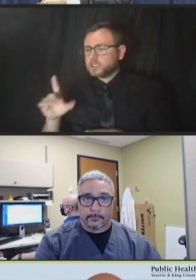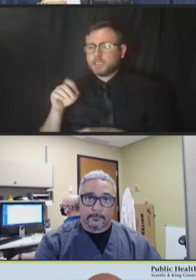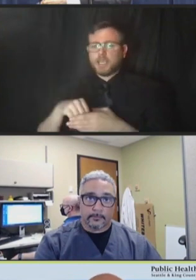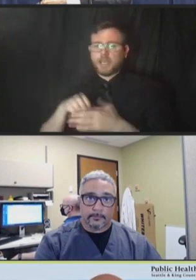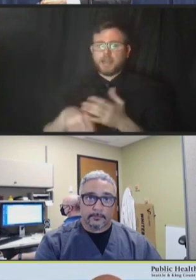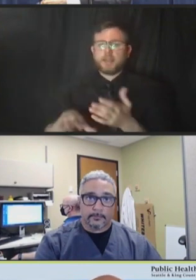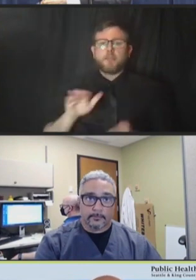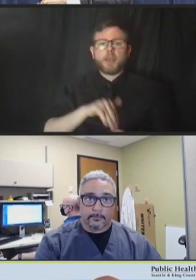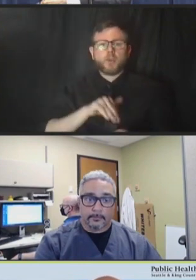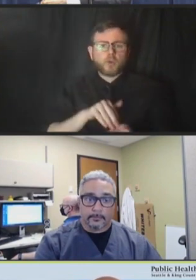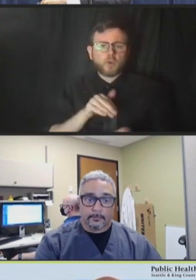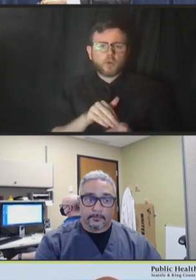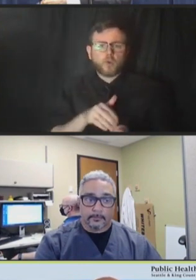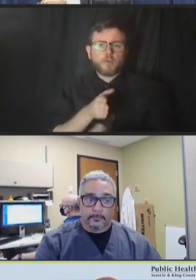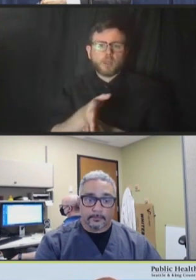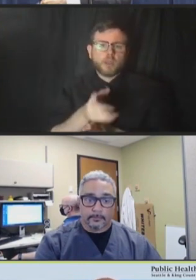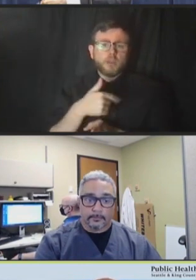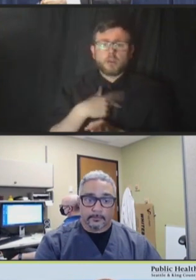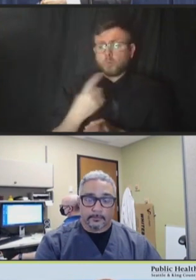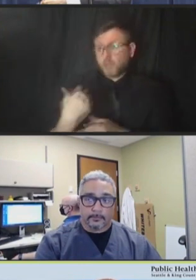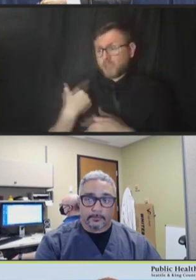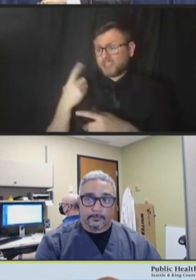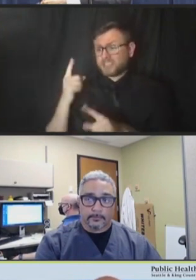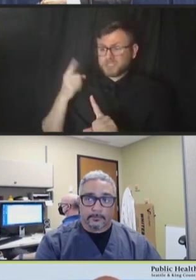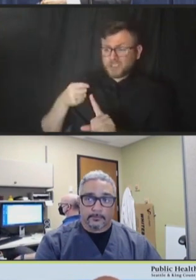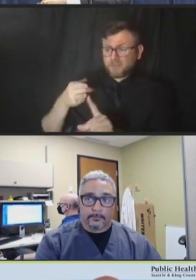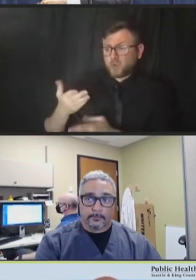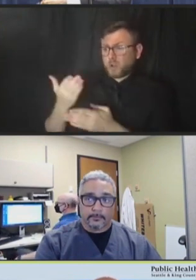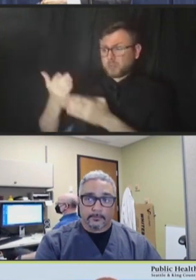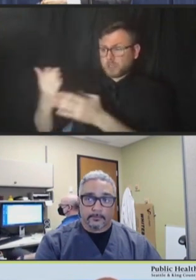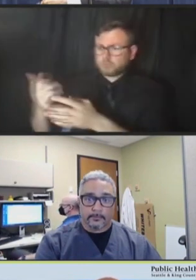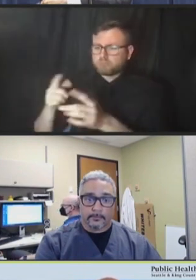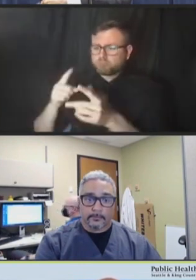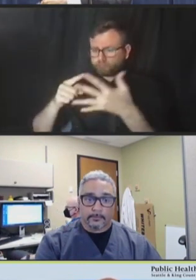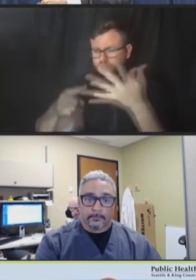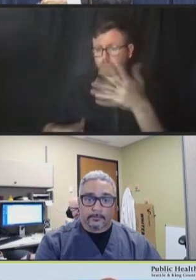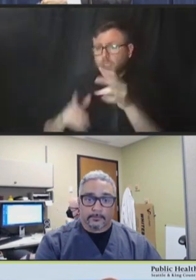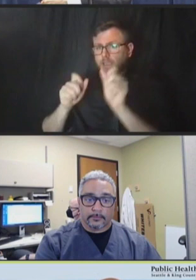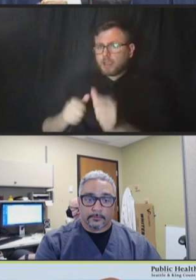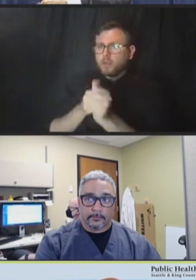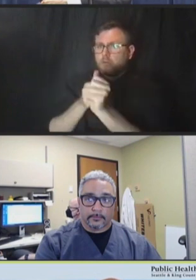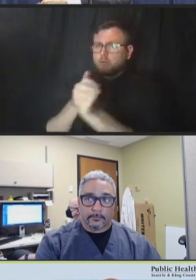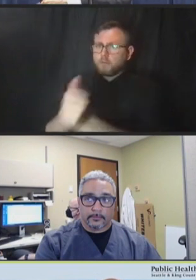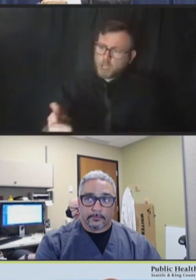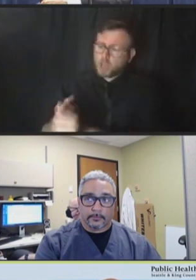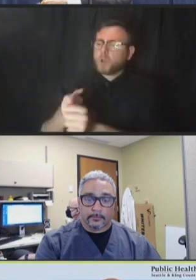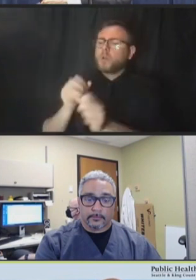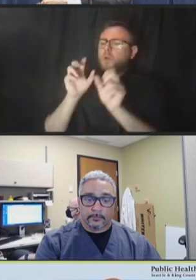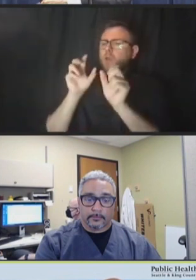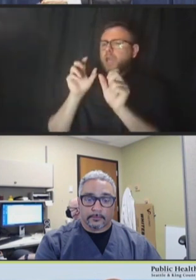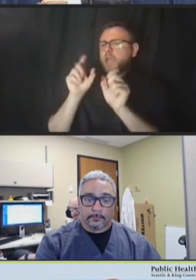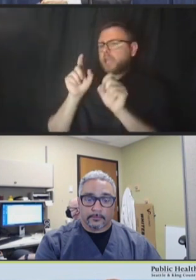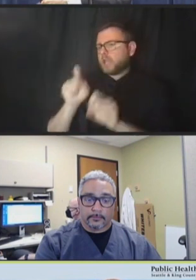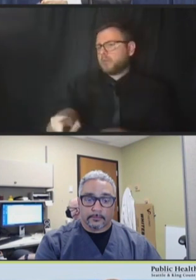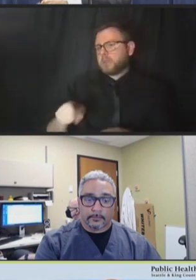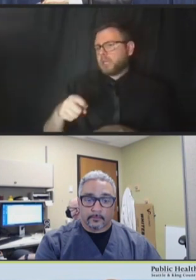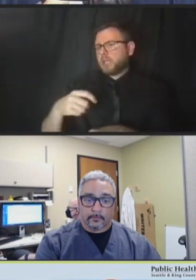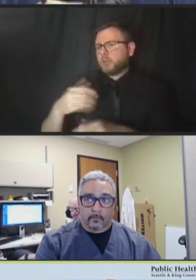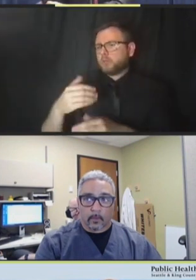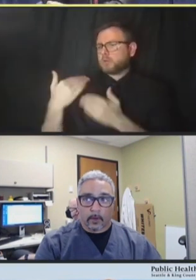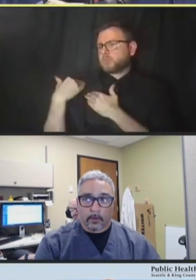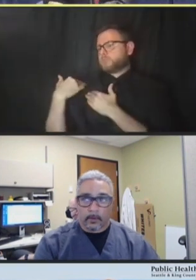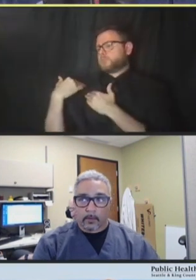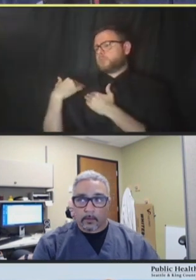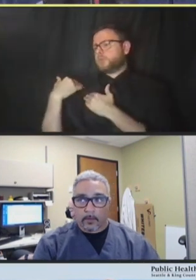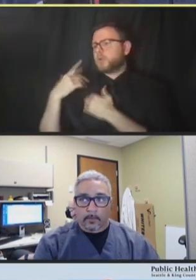specific recommendations that people can follow and be held accountable for, at the federal level and down? I'll